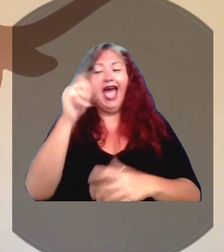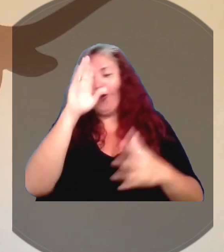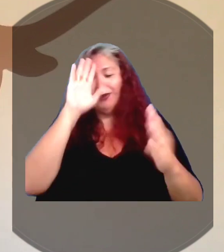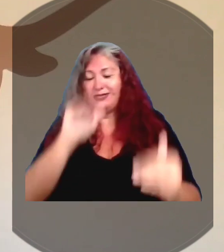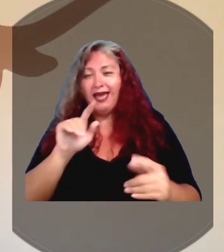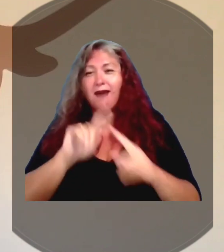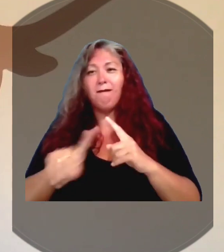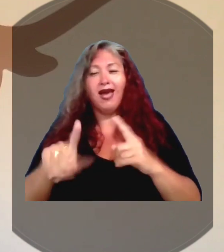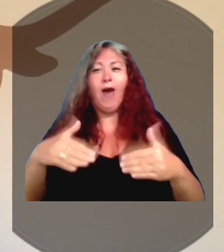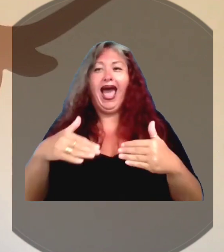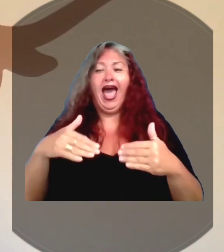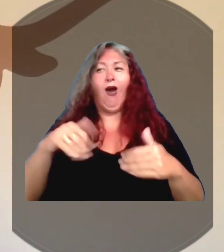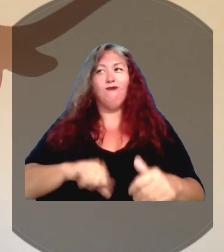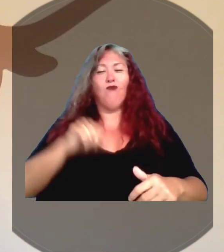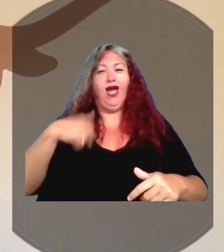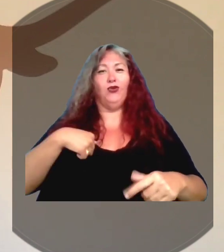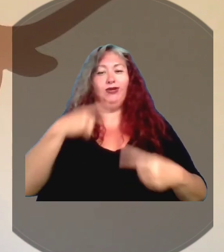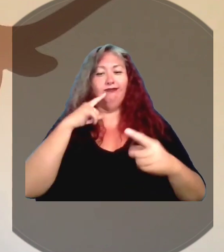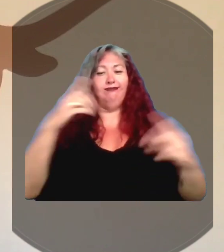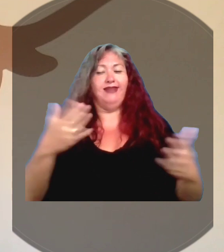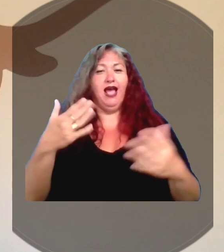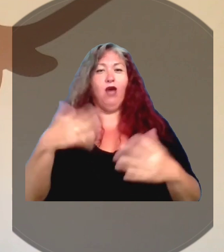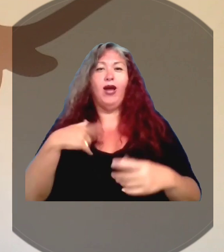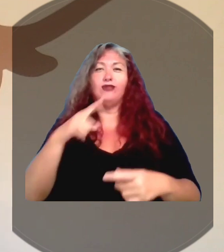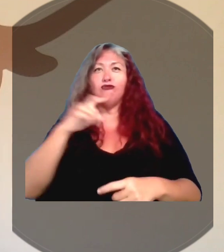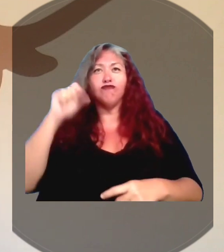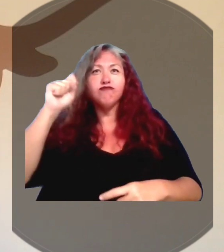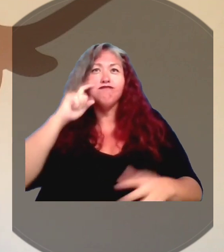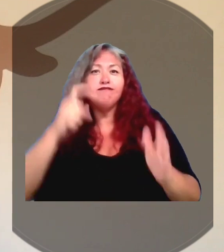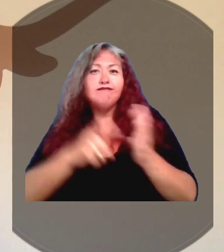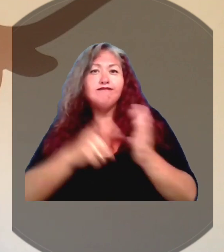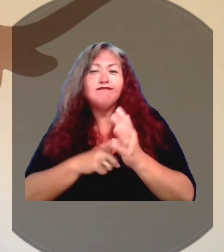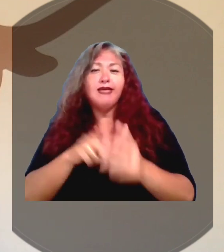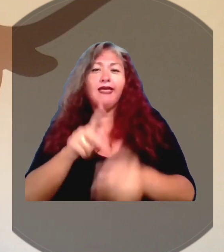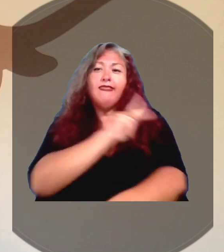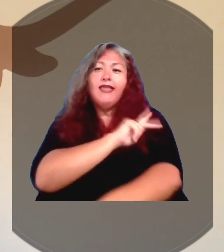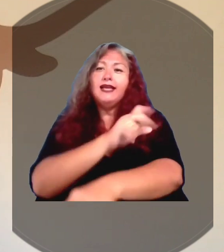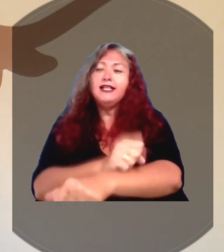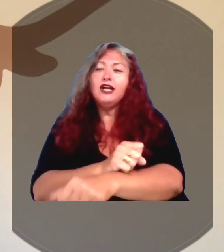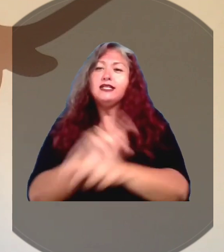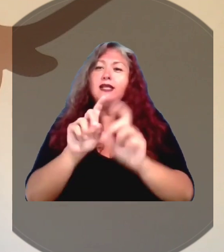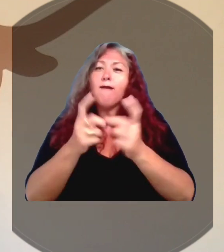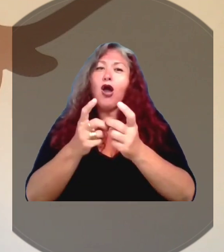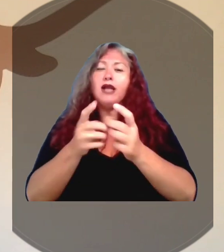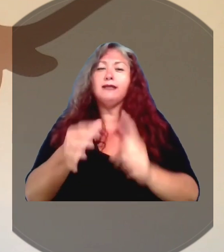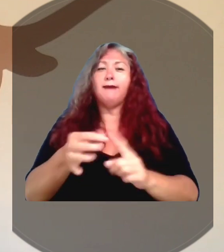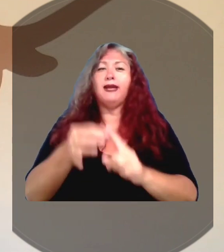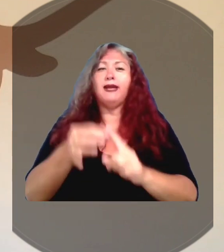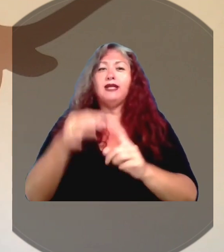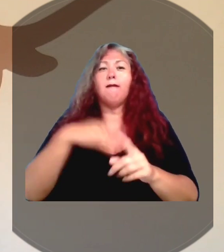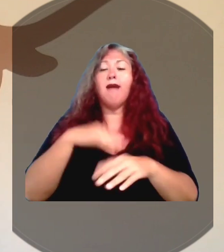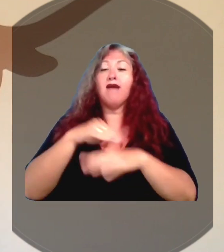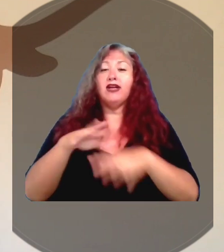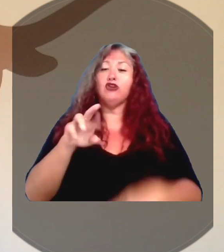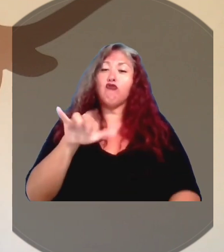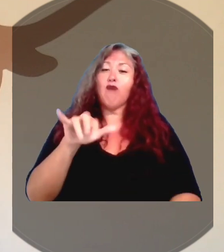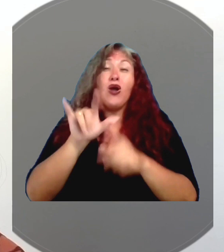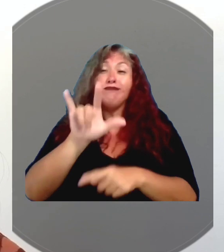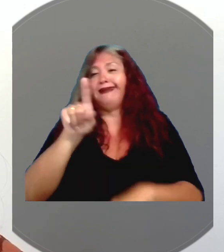so honored to celebrate that work and to celebrate your achievements. Today, we are so honored to celebrate